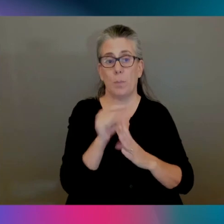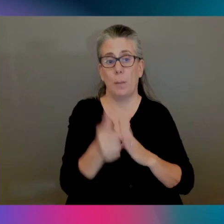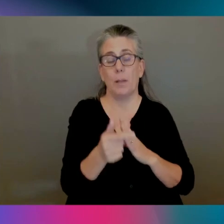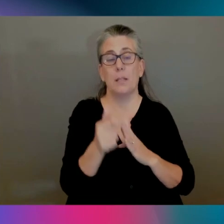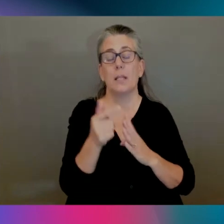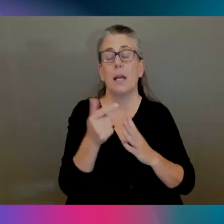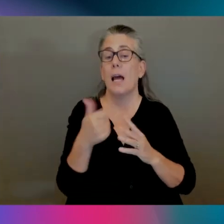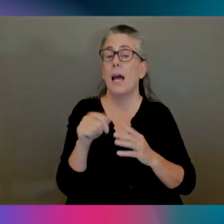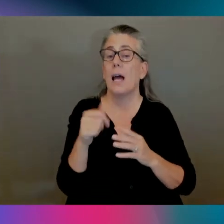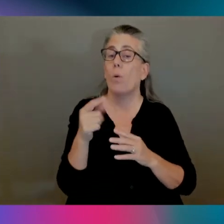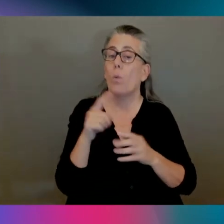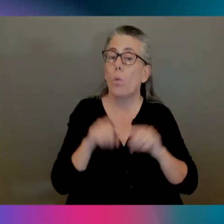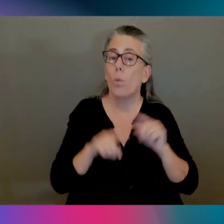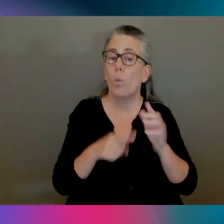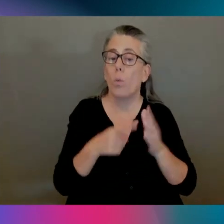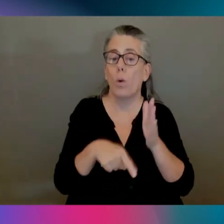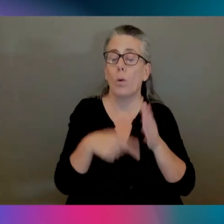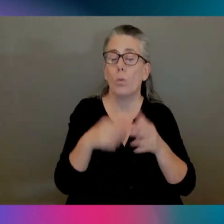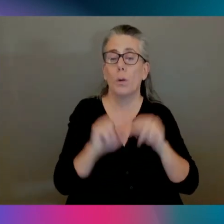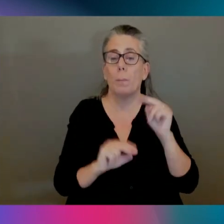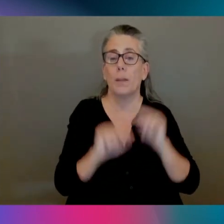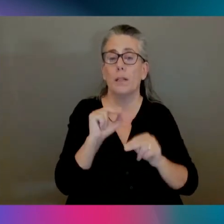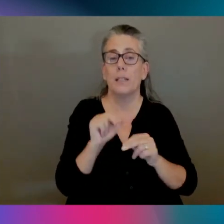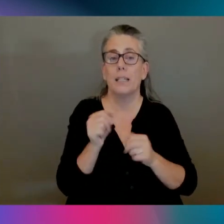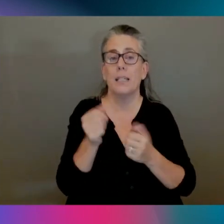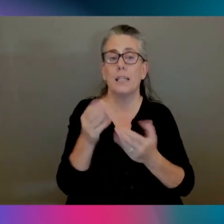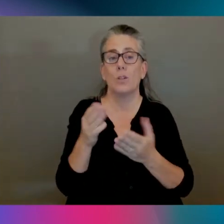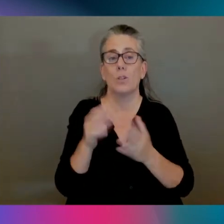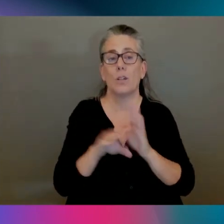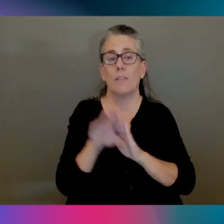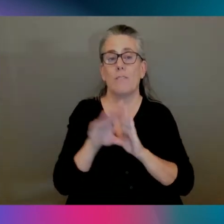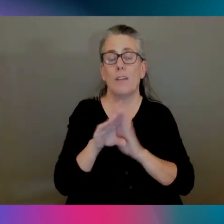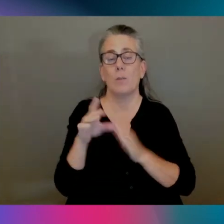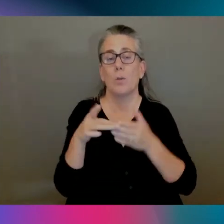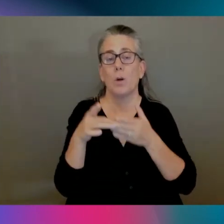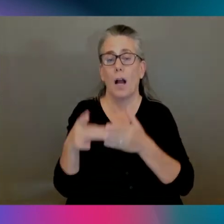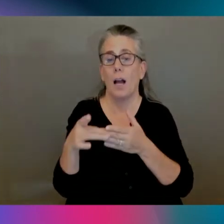building? Here is the developer guide to read more. So thank you, Doug.